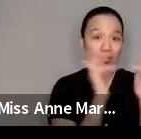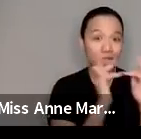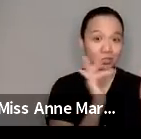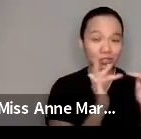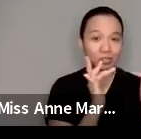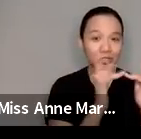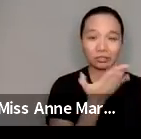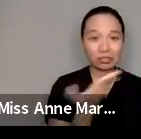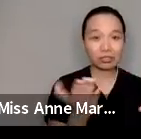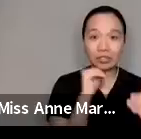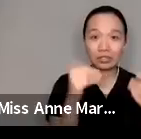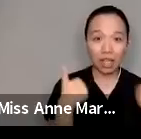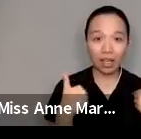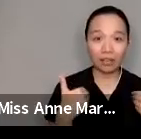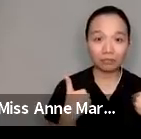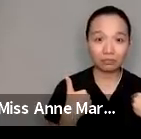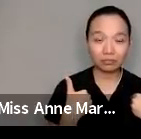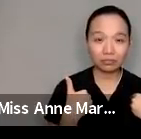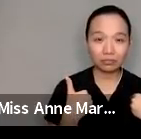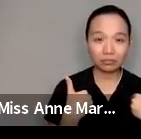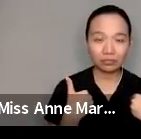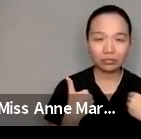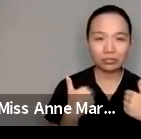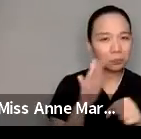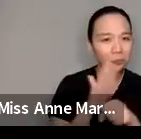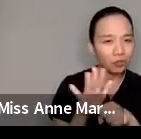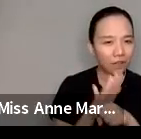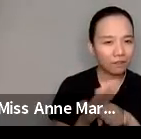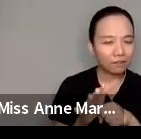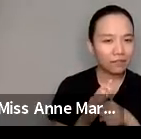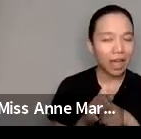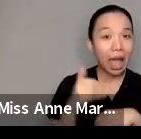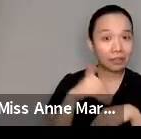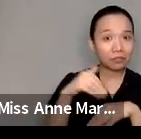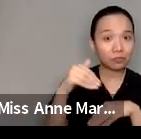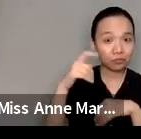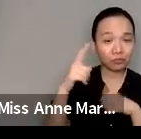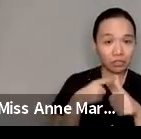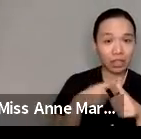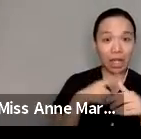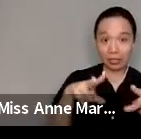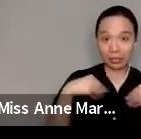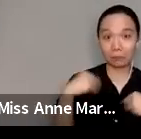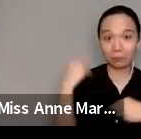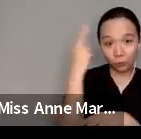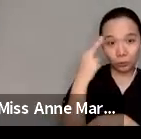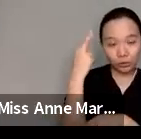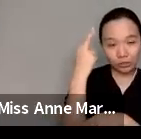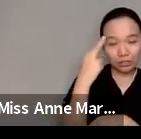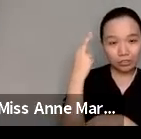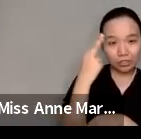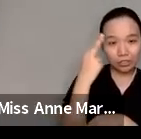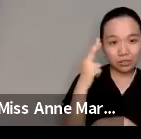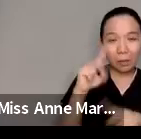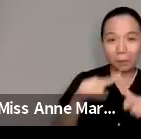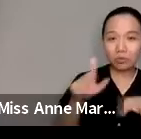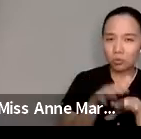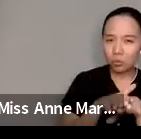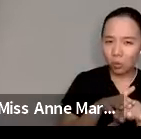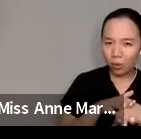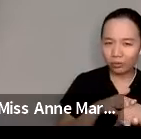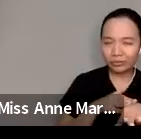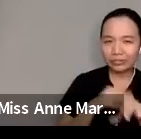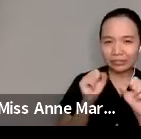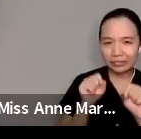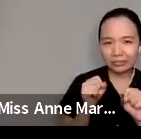not have sufficient internet quota. At first, I accepted their reasons. But slowly I get them